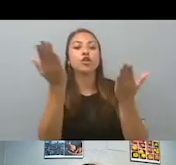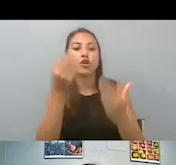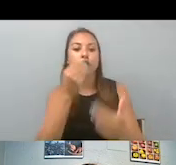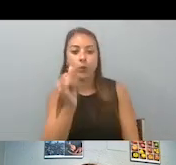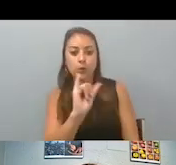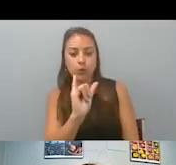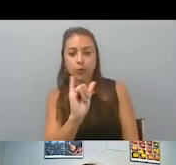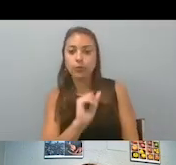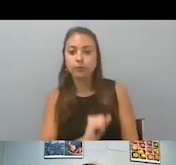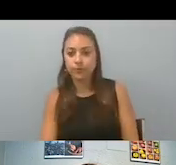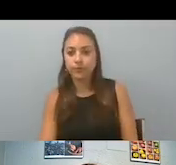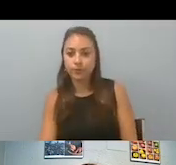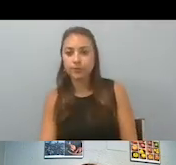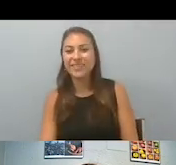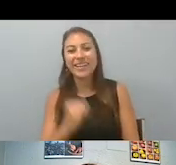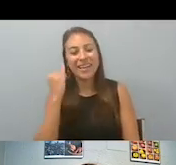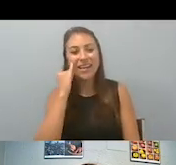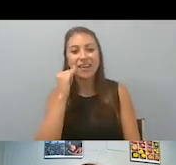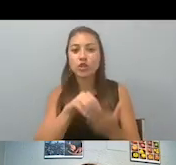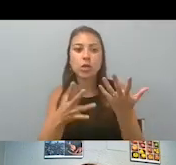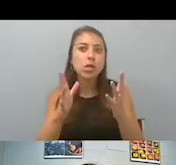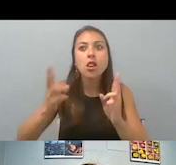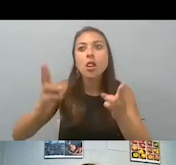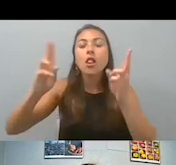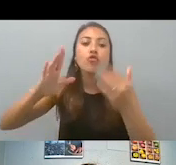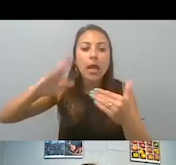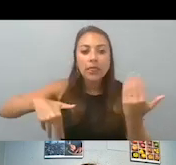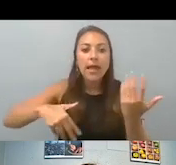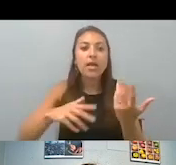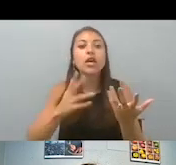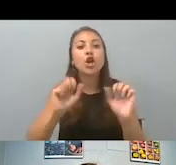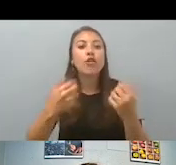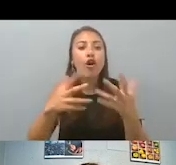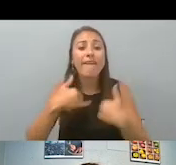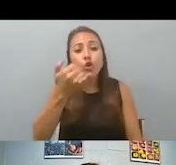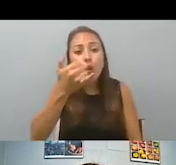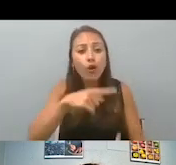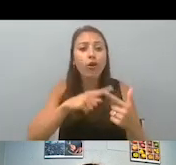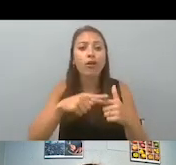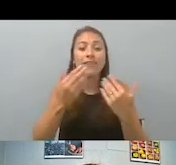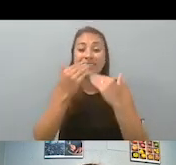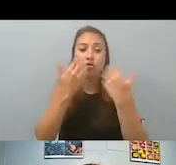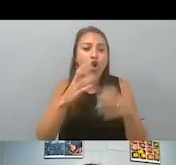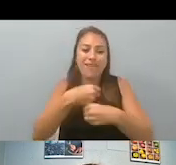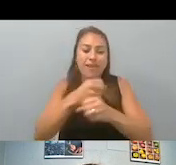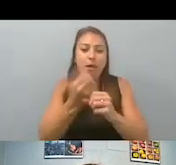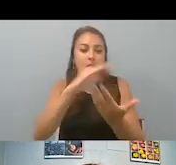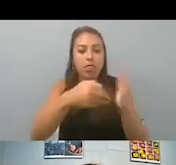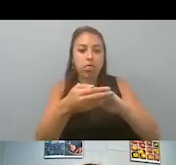area that are more convenience items. So packaged things, yogurts, different